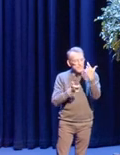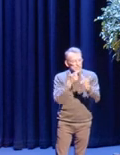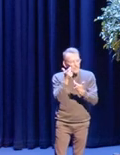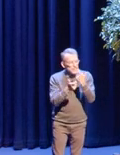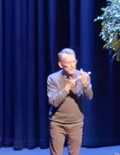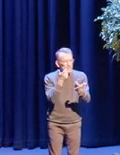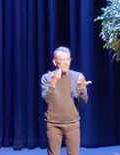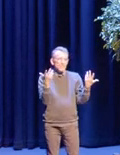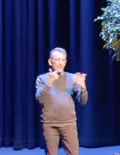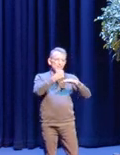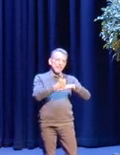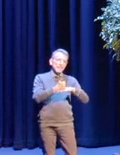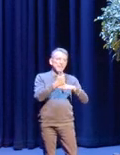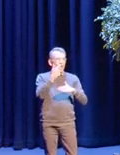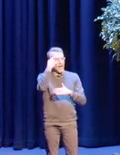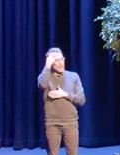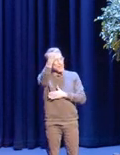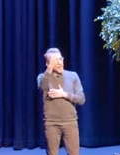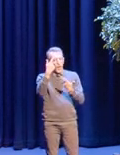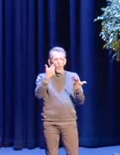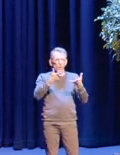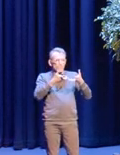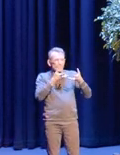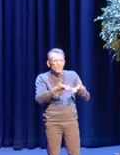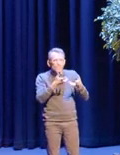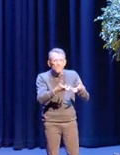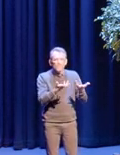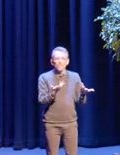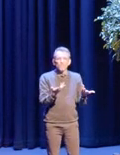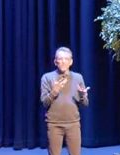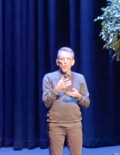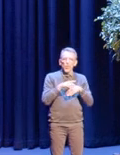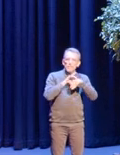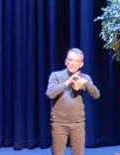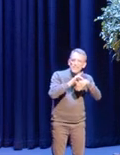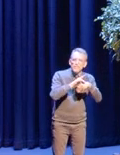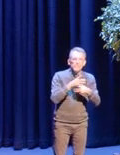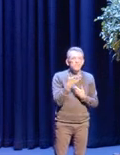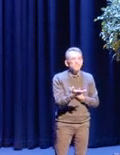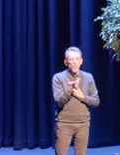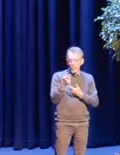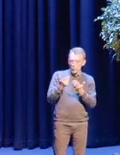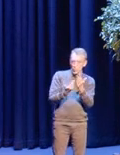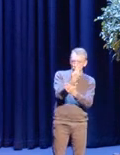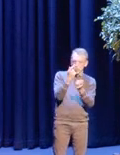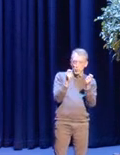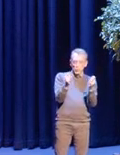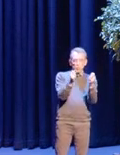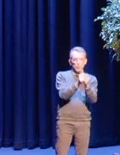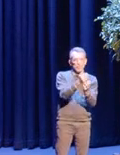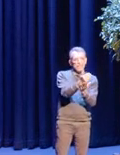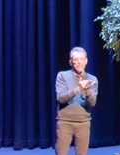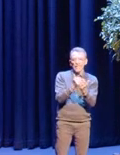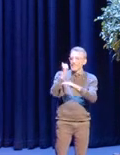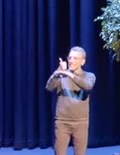op-ed, that's the basic idea. What's the meat of this? What would this actually look like? What would this new treaty do? What would be the institutions,